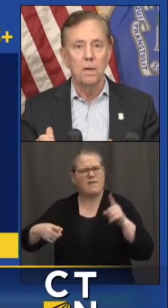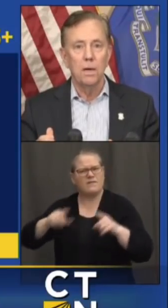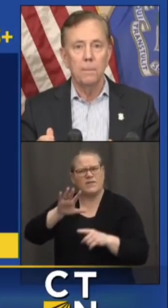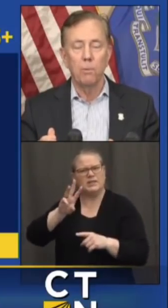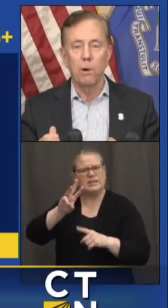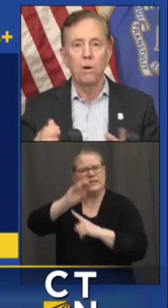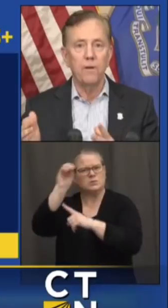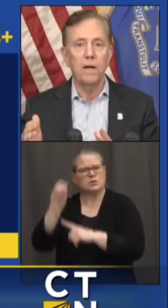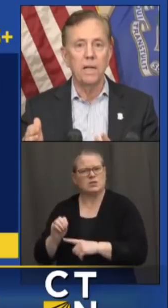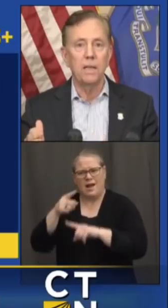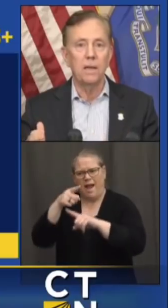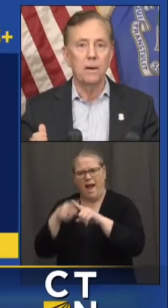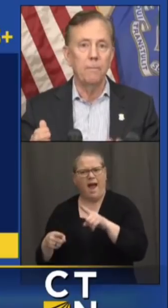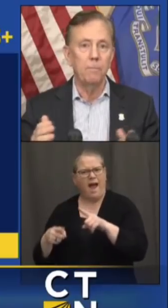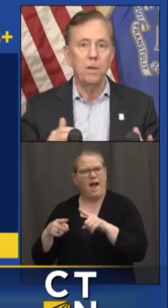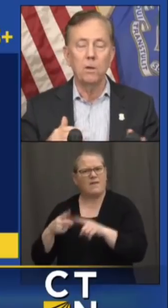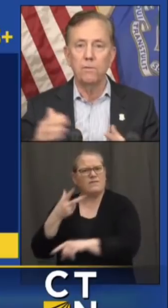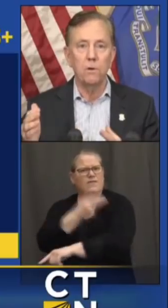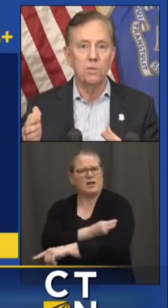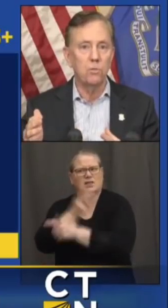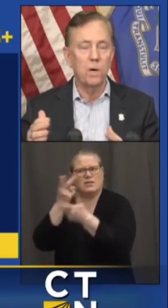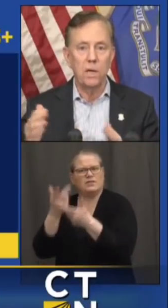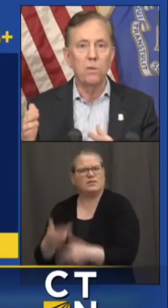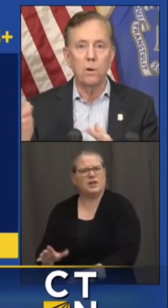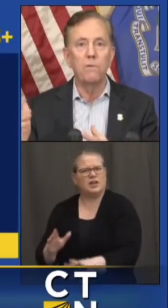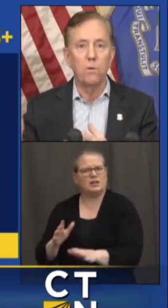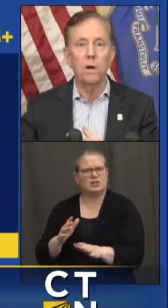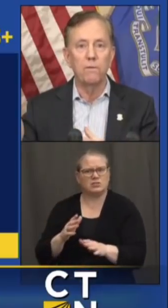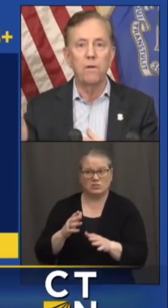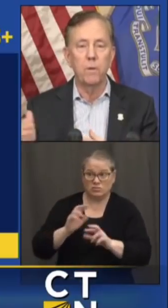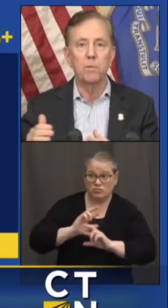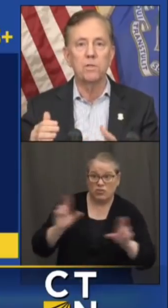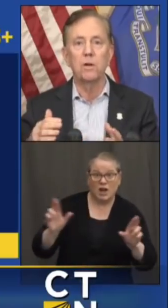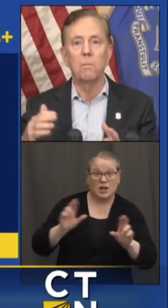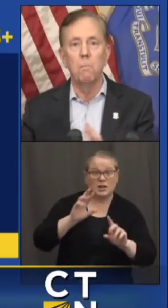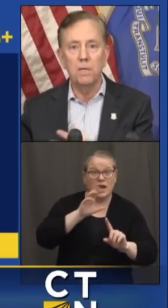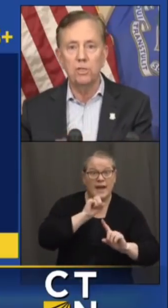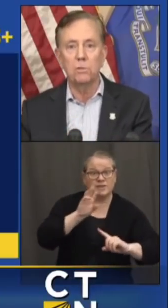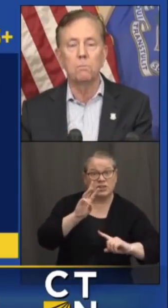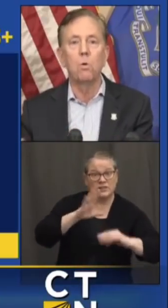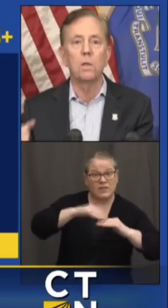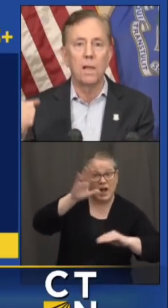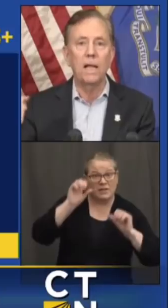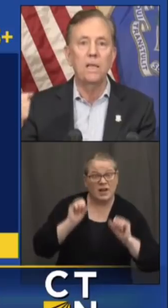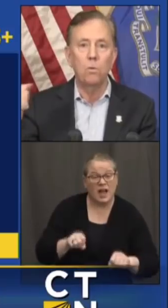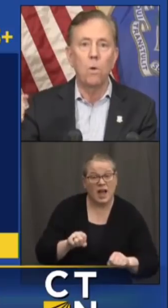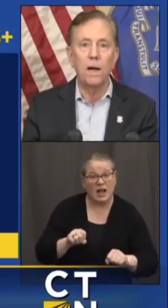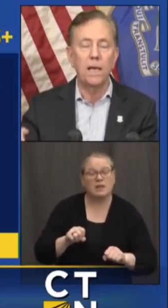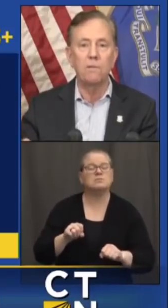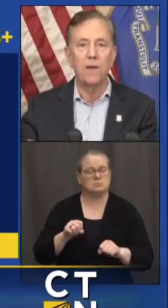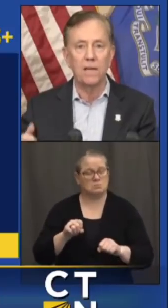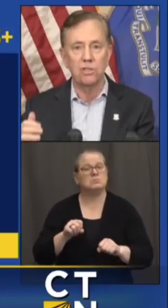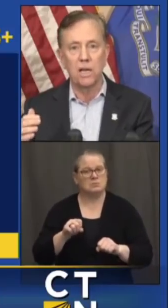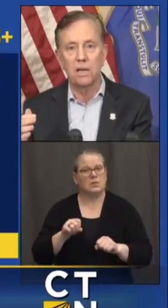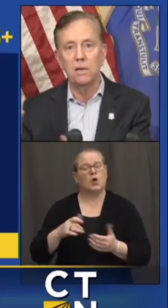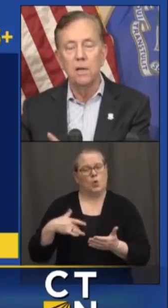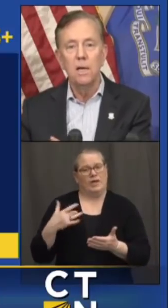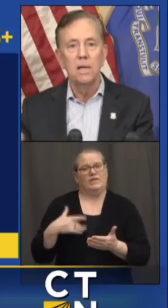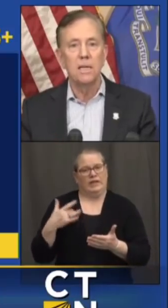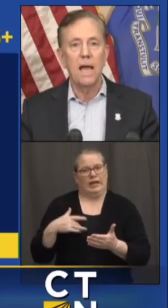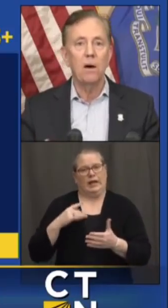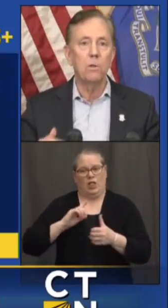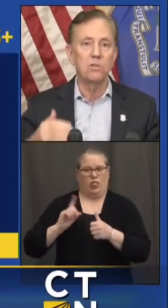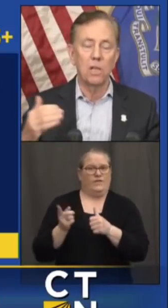true. But we are finding that, the first 20, 30, 40, 50% are much more likely to want to get